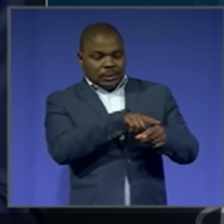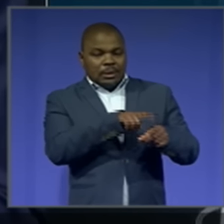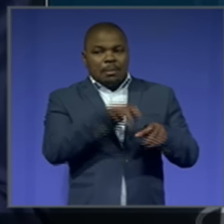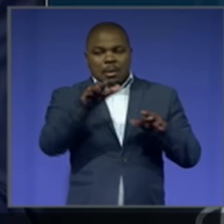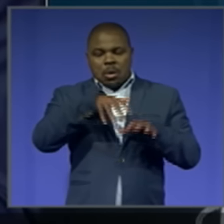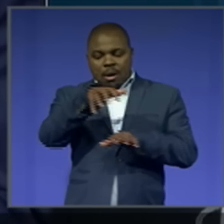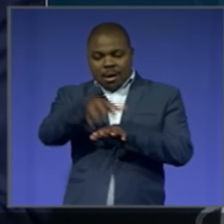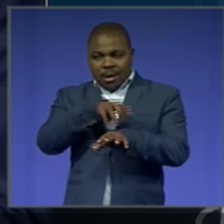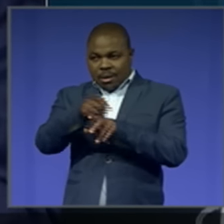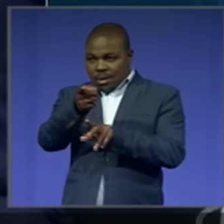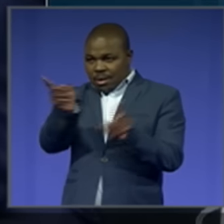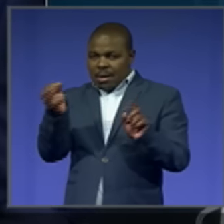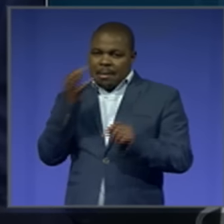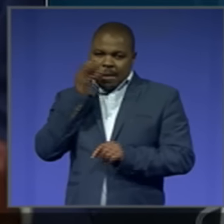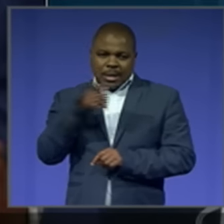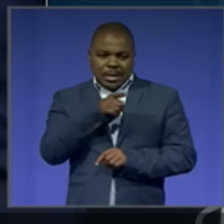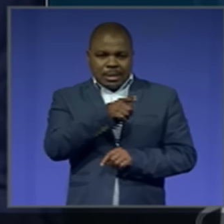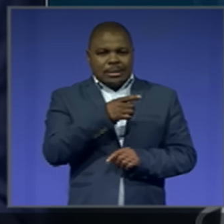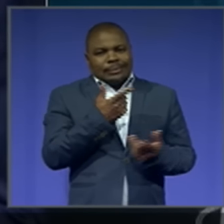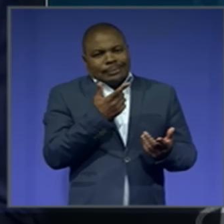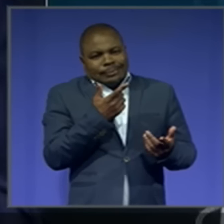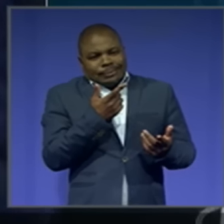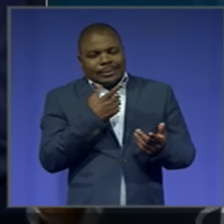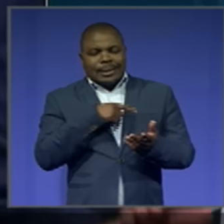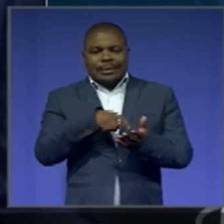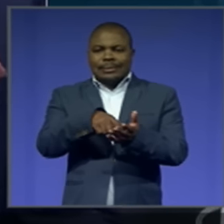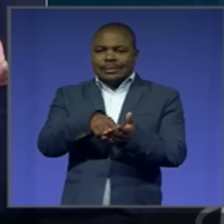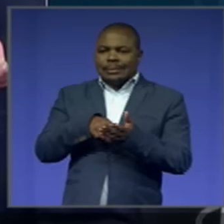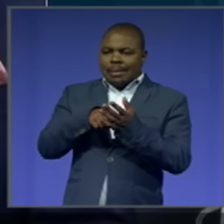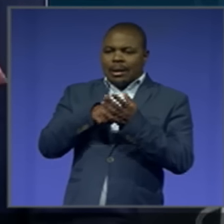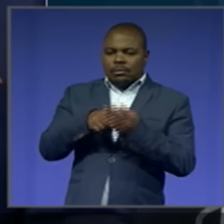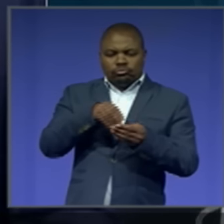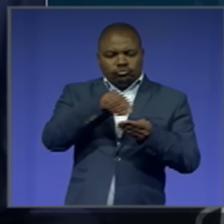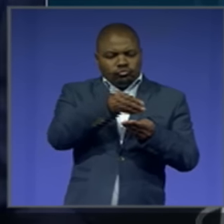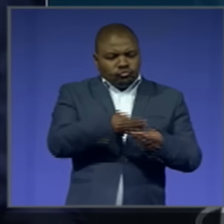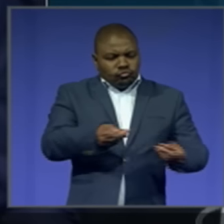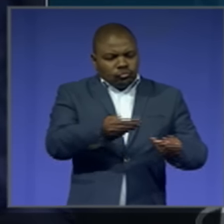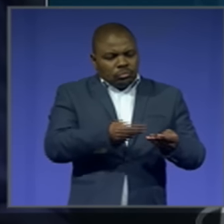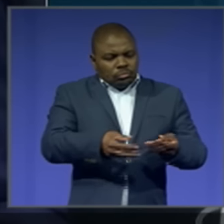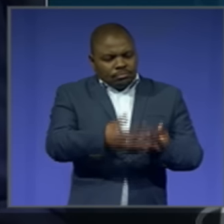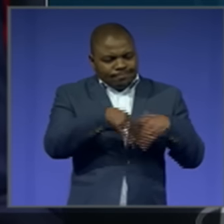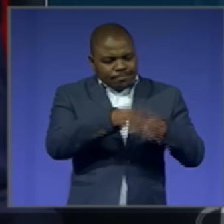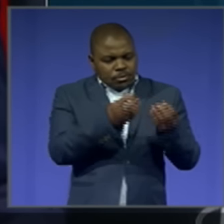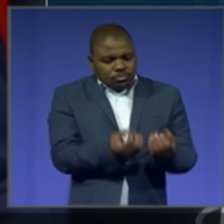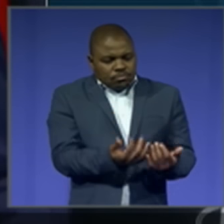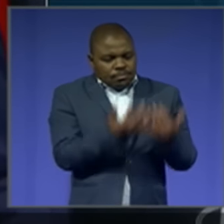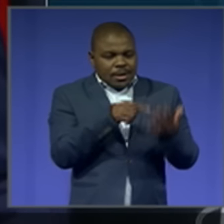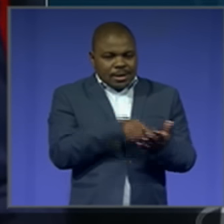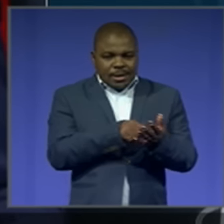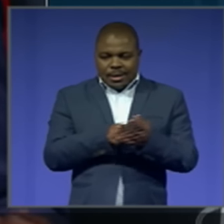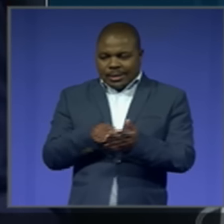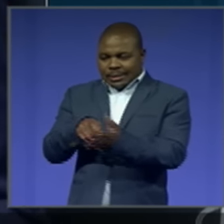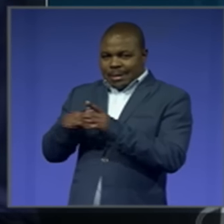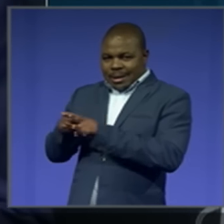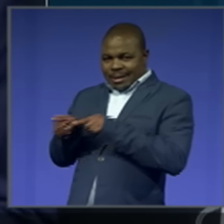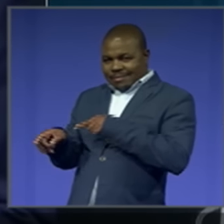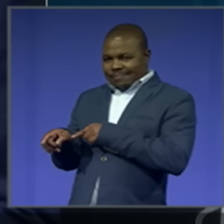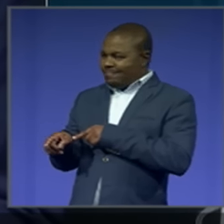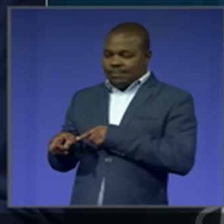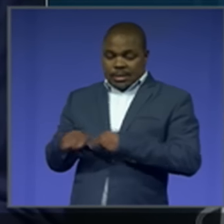tell us that they are not as demanding on fertilizer as the summer crops are. And